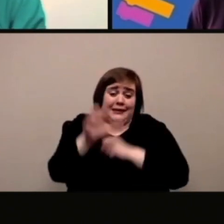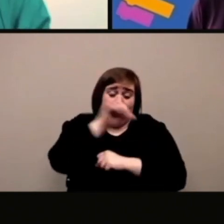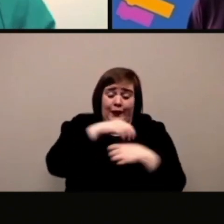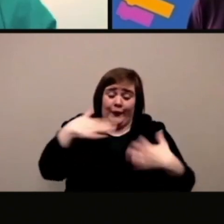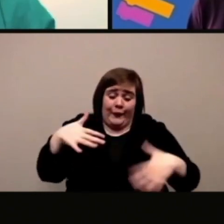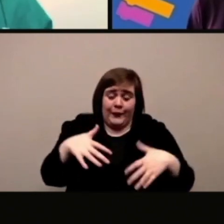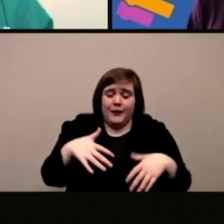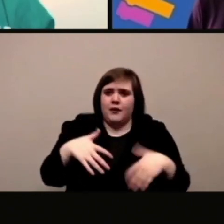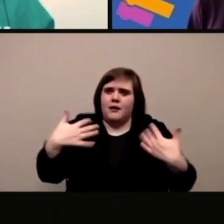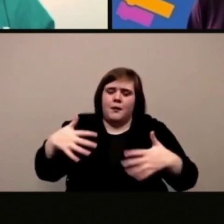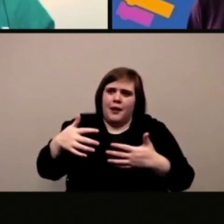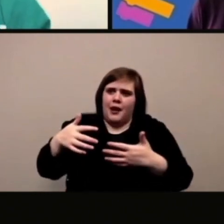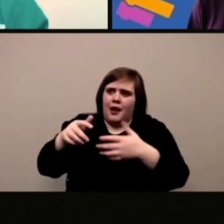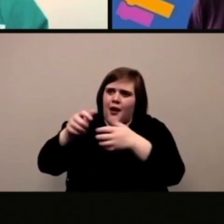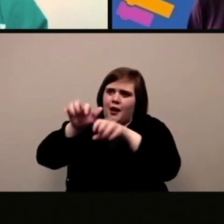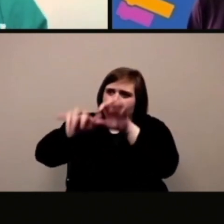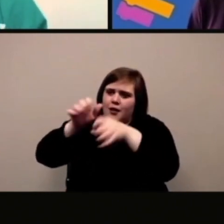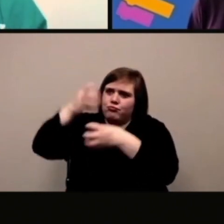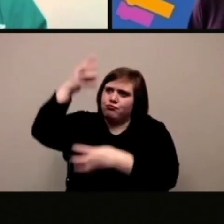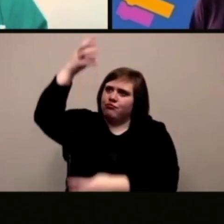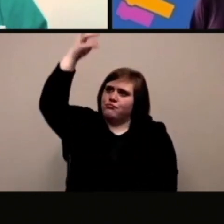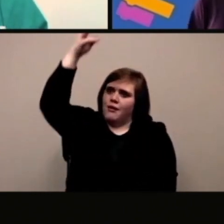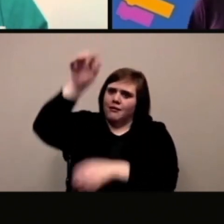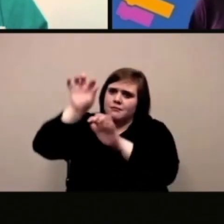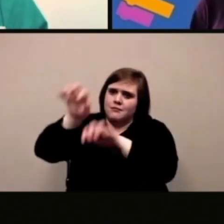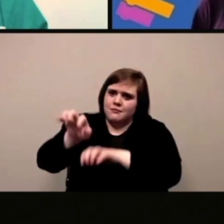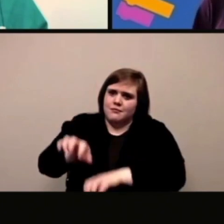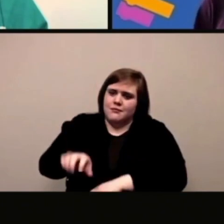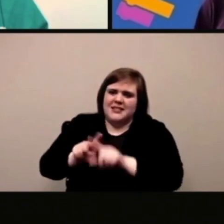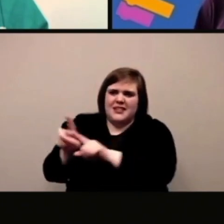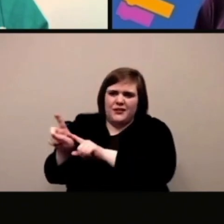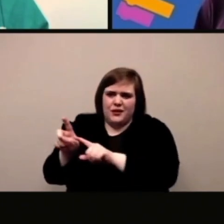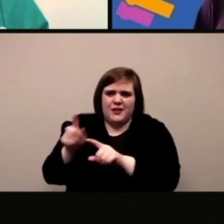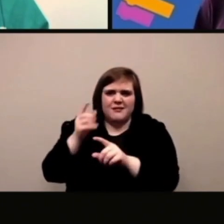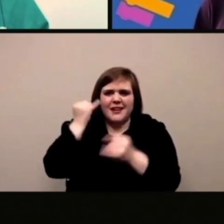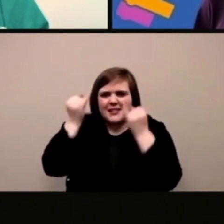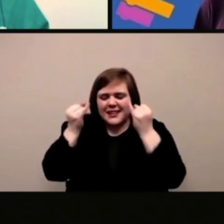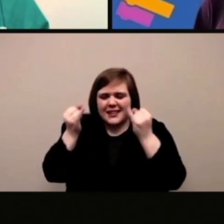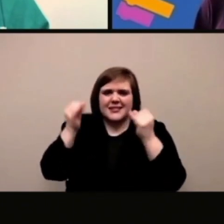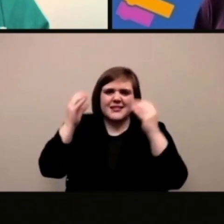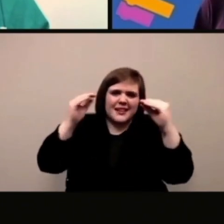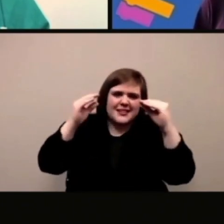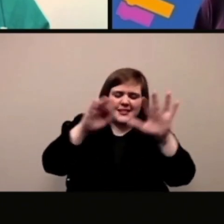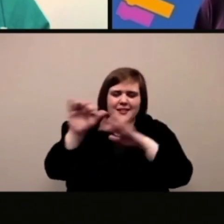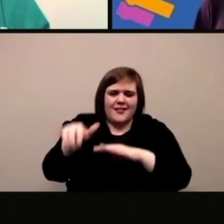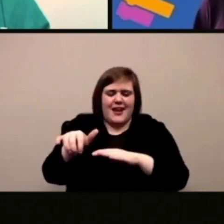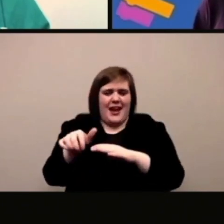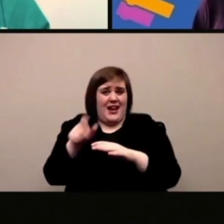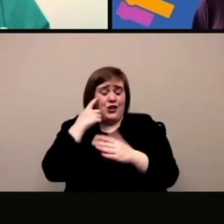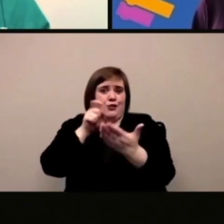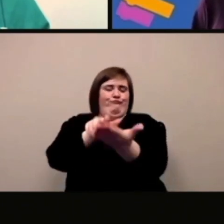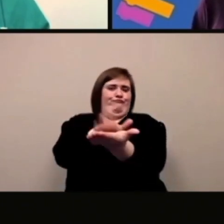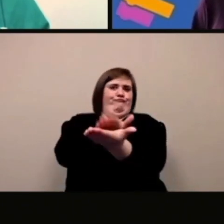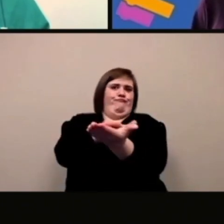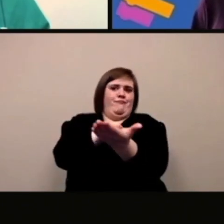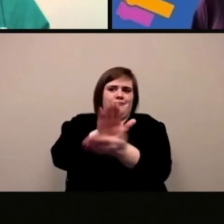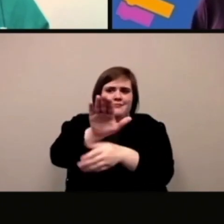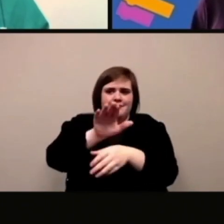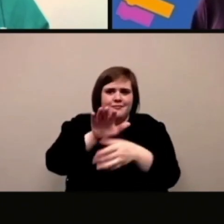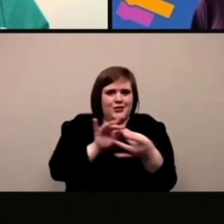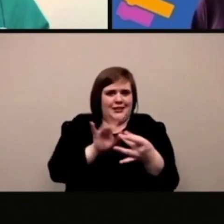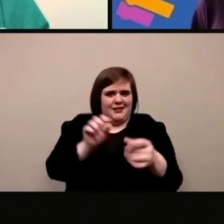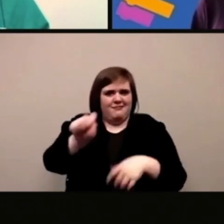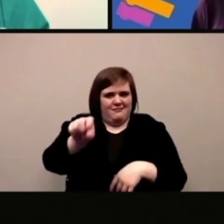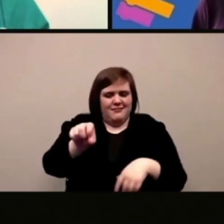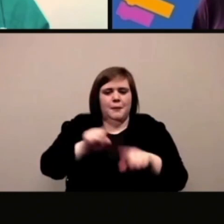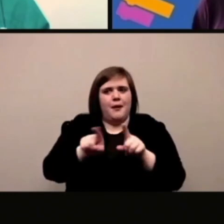outstanding ideas and people sharing activities and lessons and giving you guys kudos for what you're saying, but also talking about other